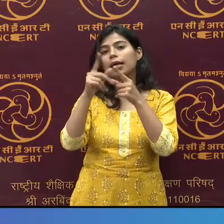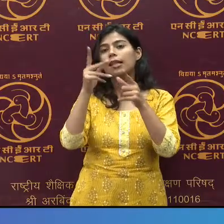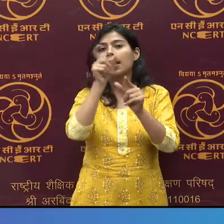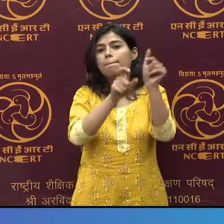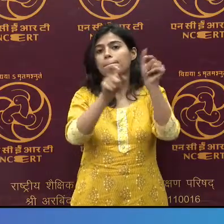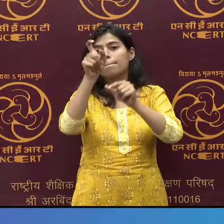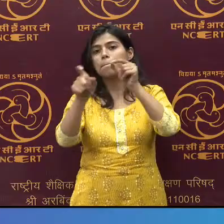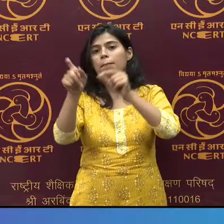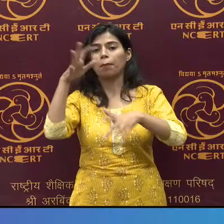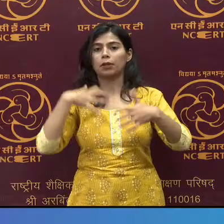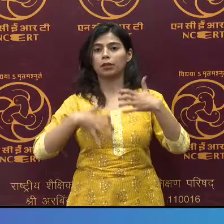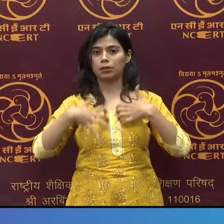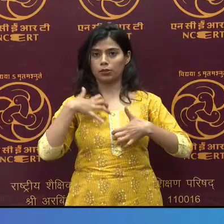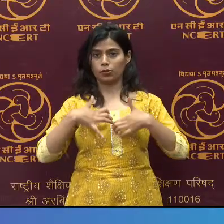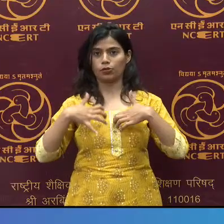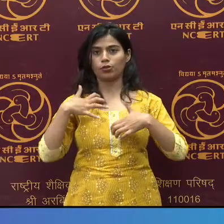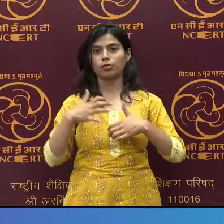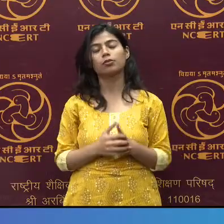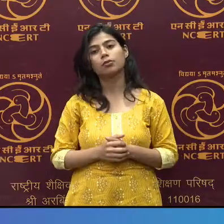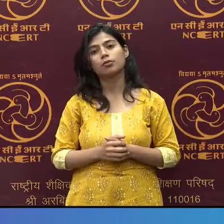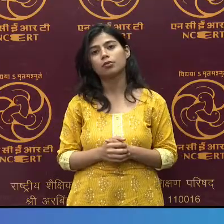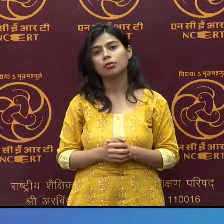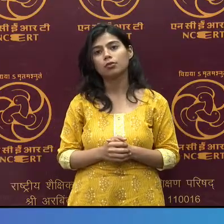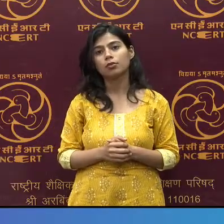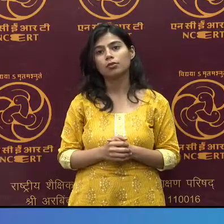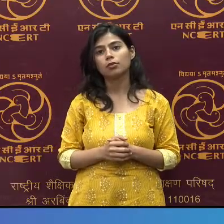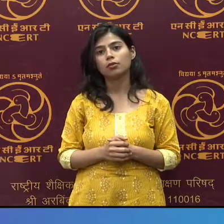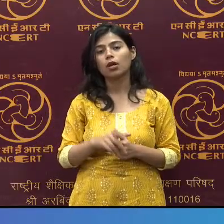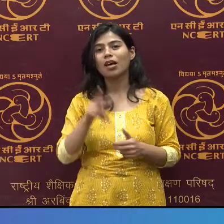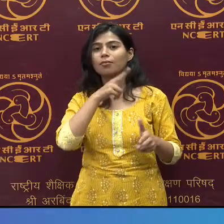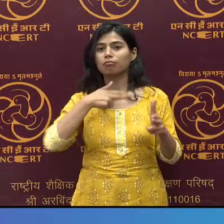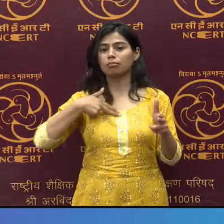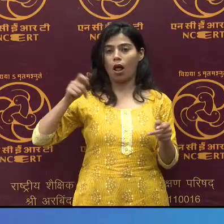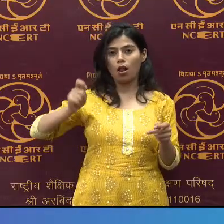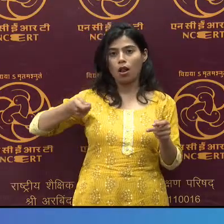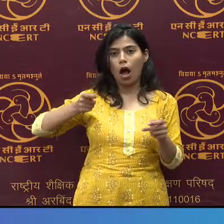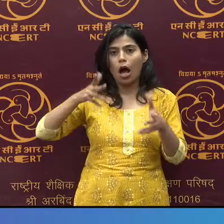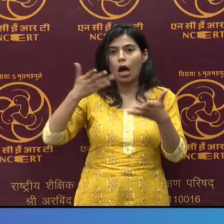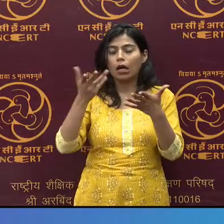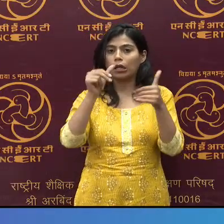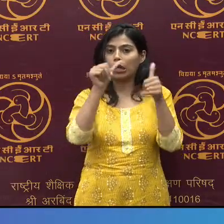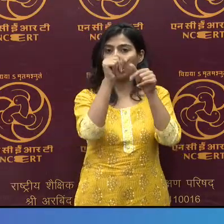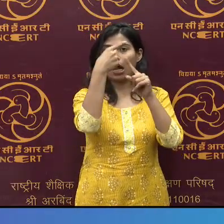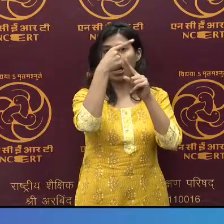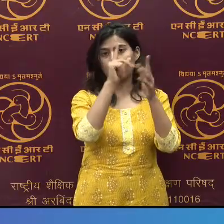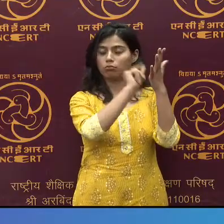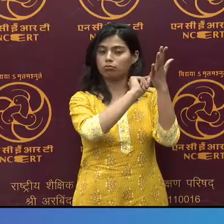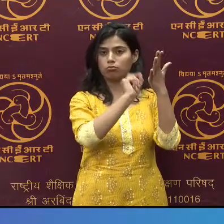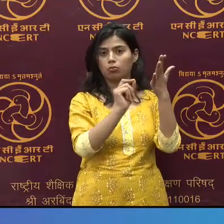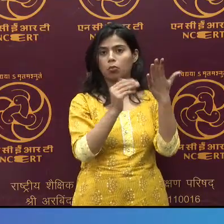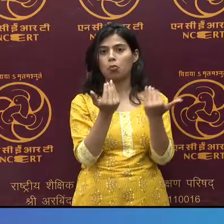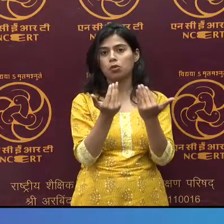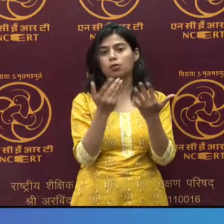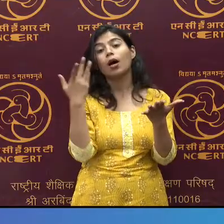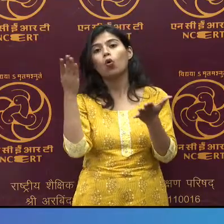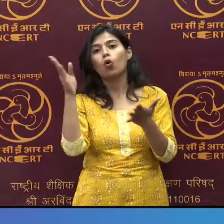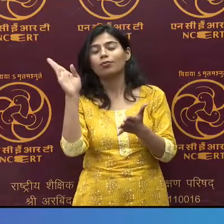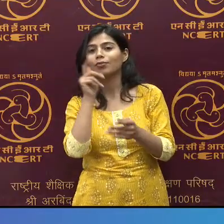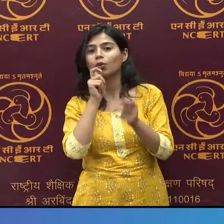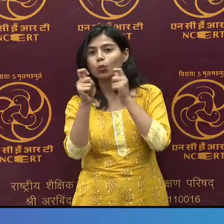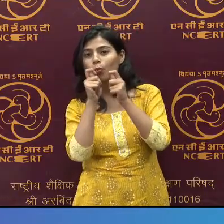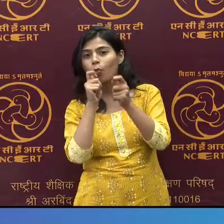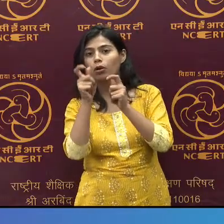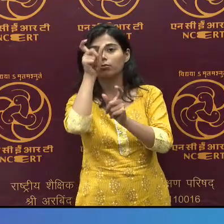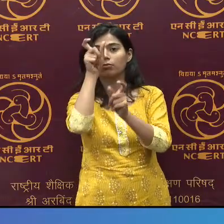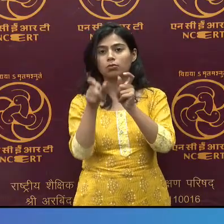would be a topic of public interest. So, a lawyer might also write an article. Right. There could be reporters who are writing an article. There could